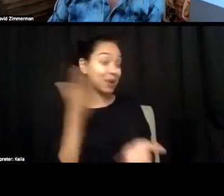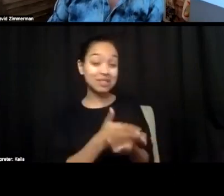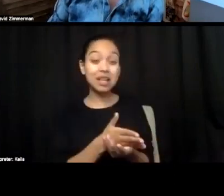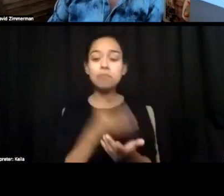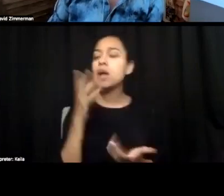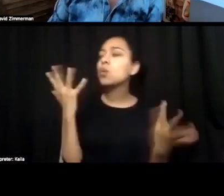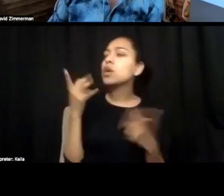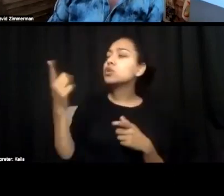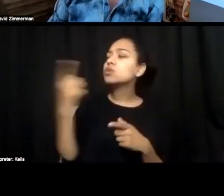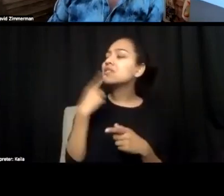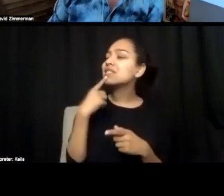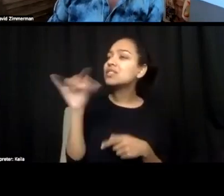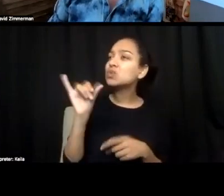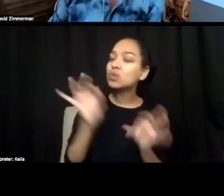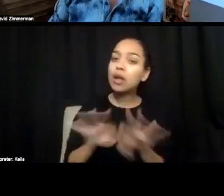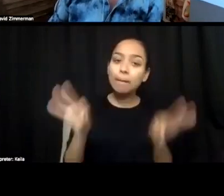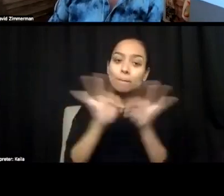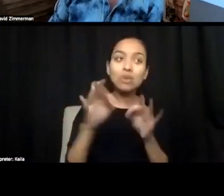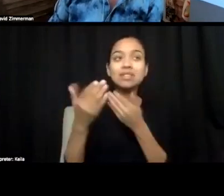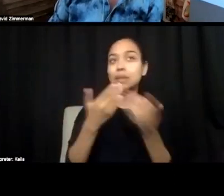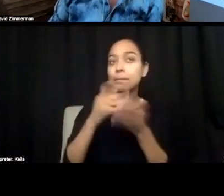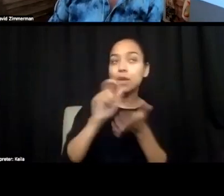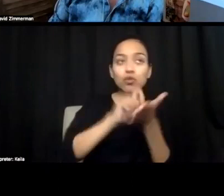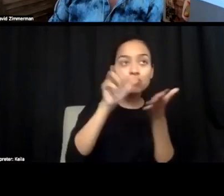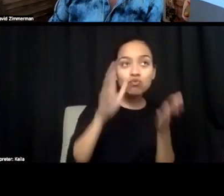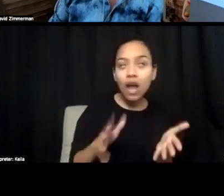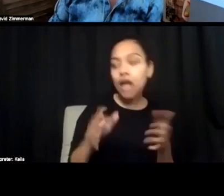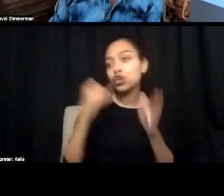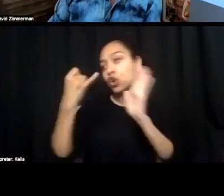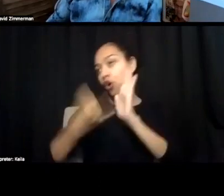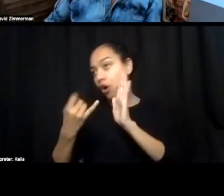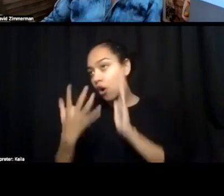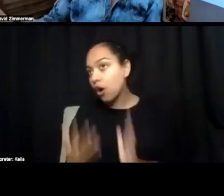important about whether you're a writer, whether you're an artist,